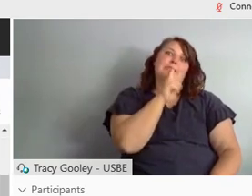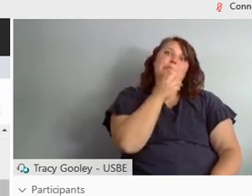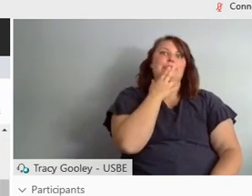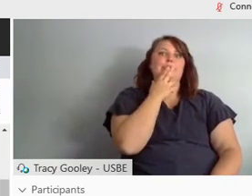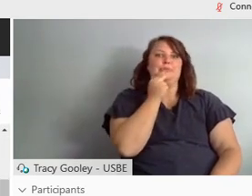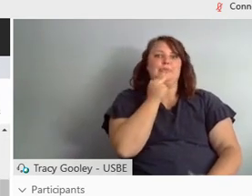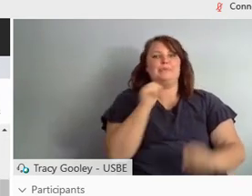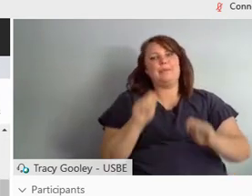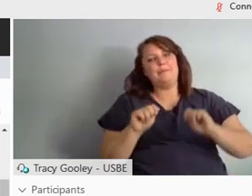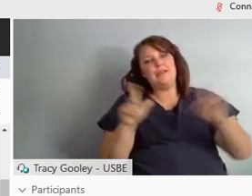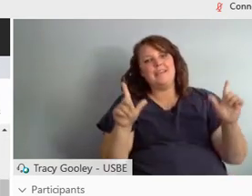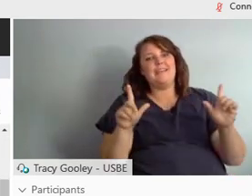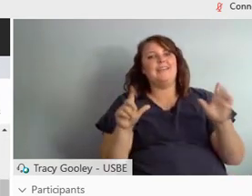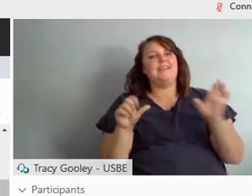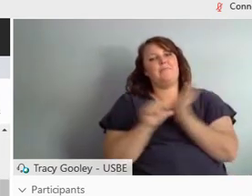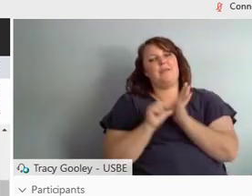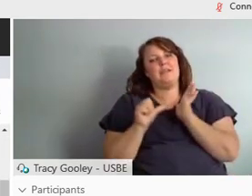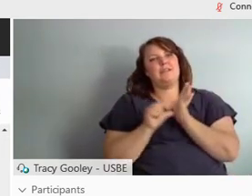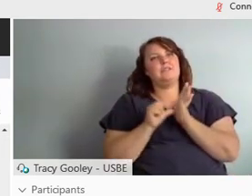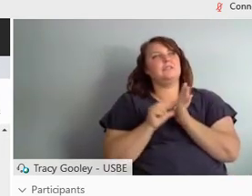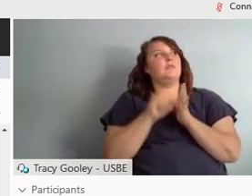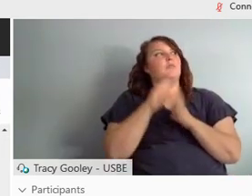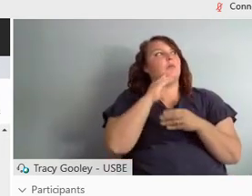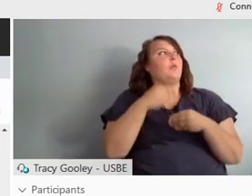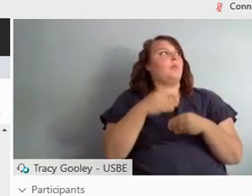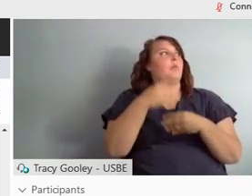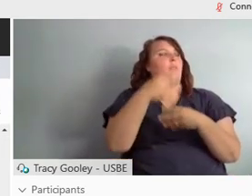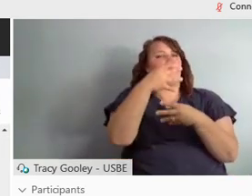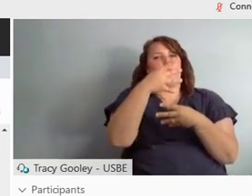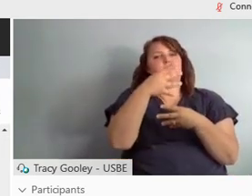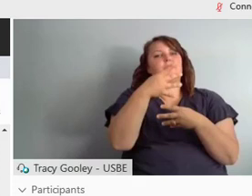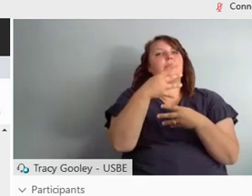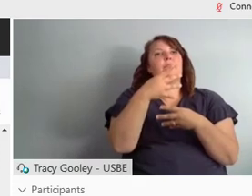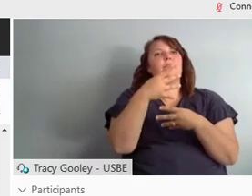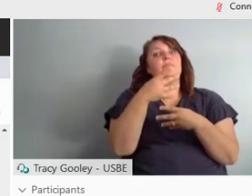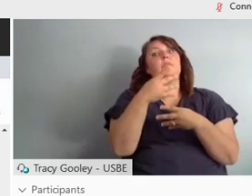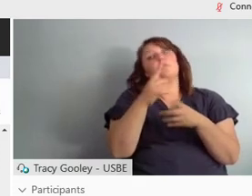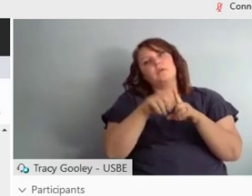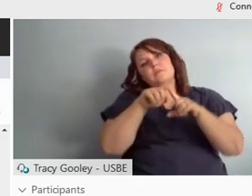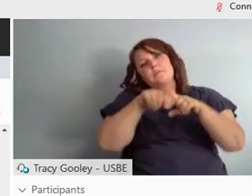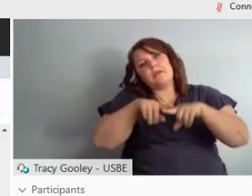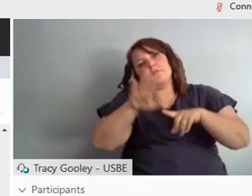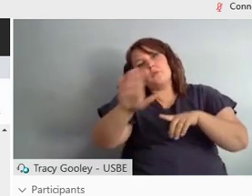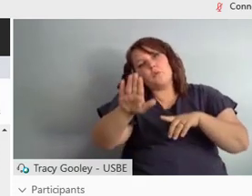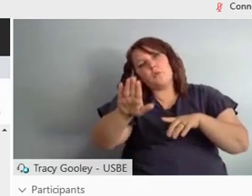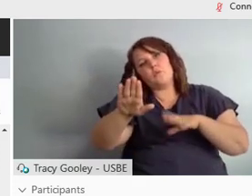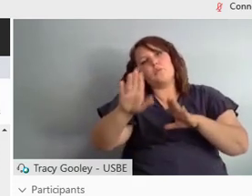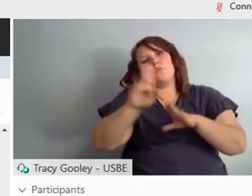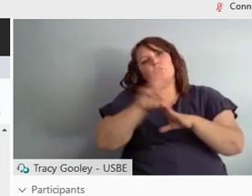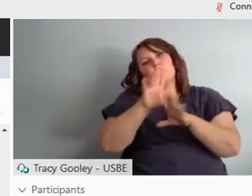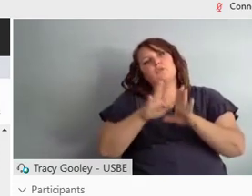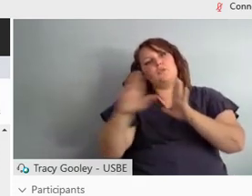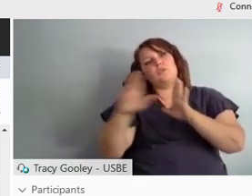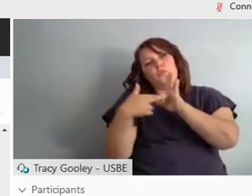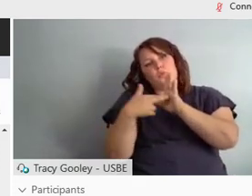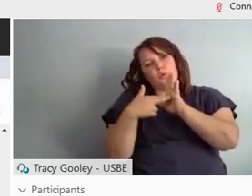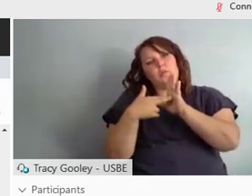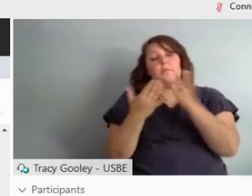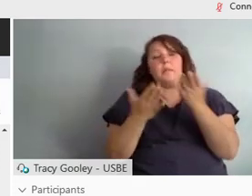page that will load, and again, depending on your user role, you may